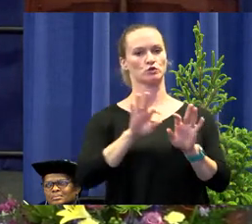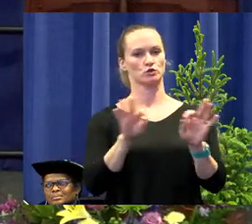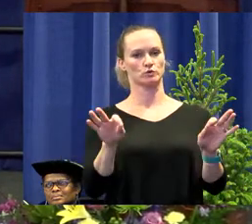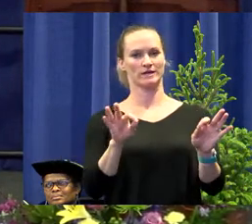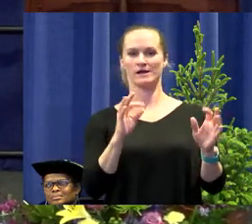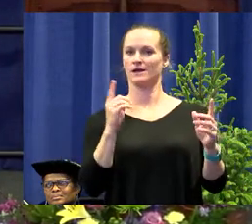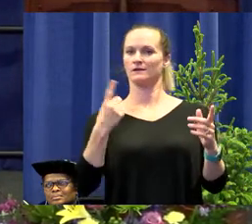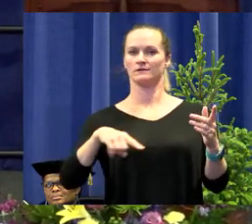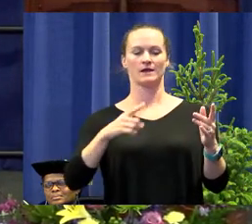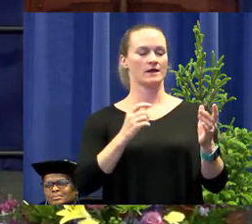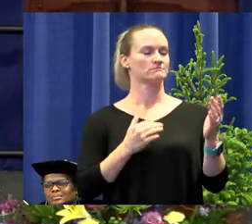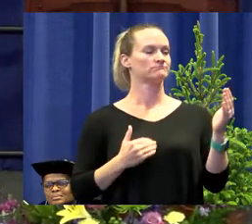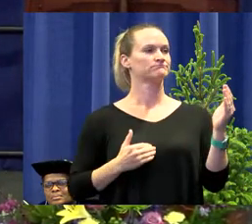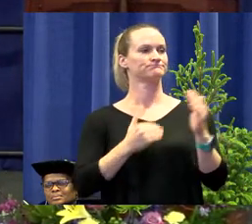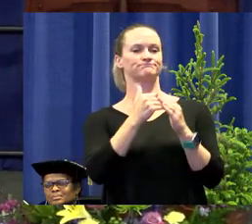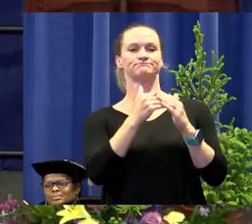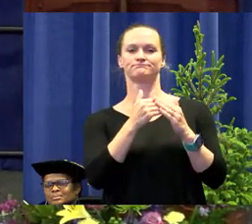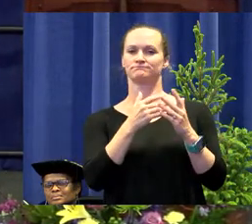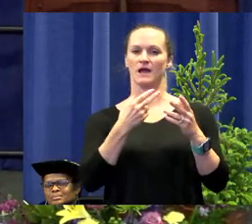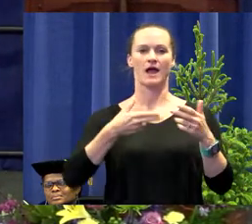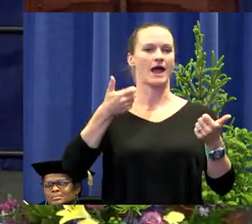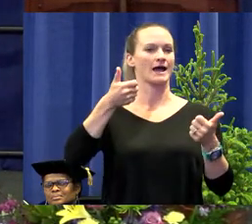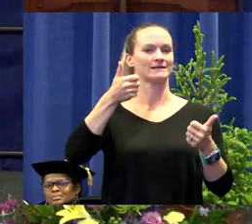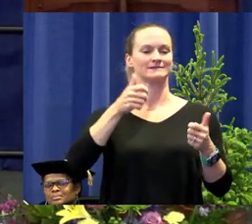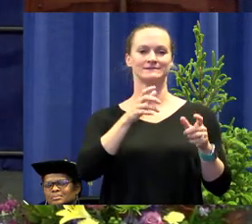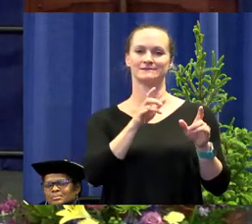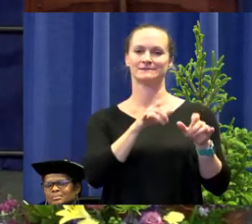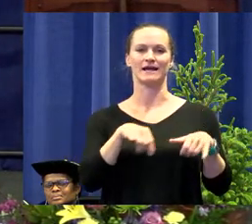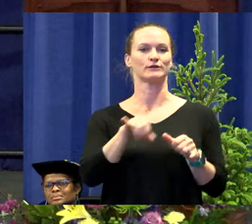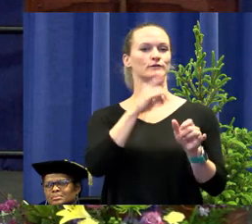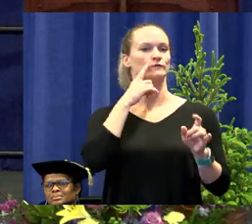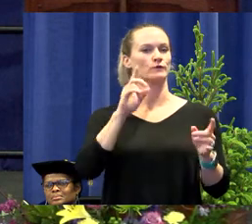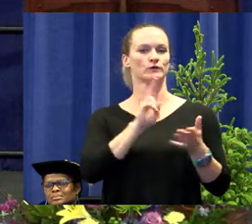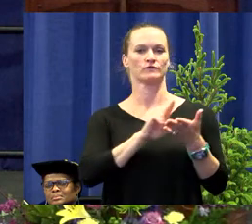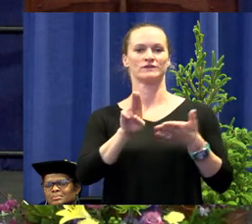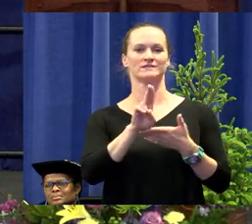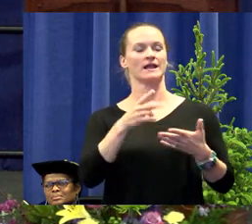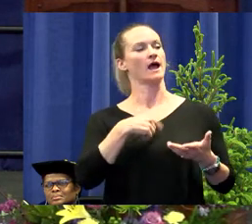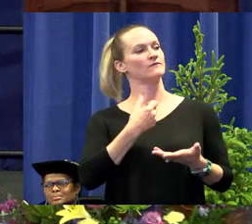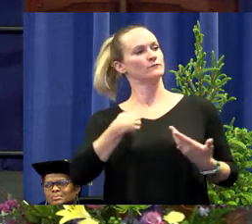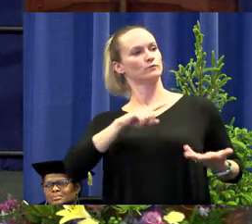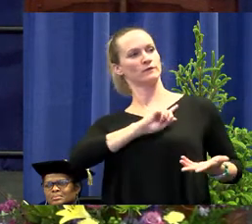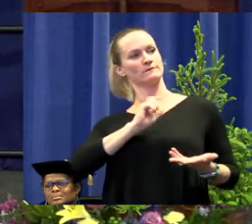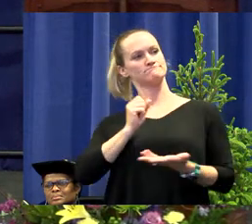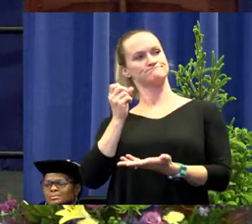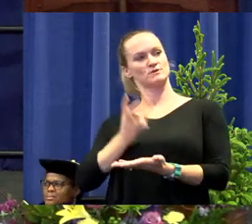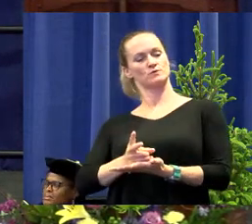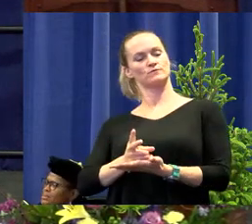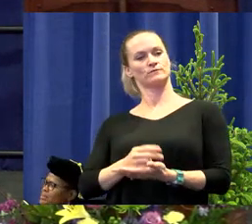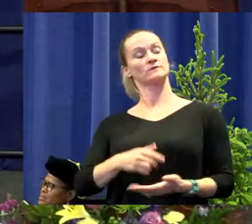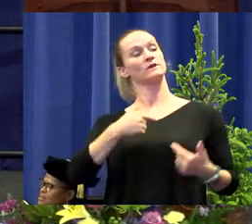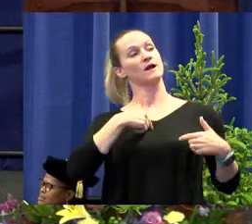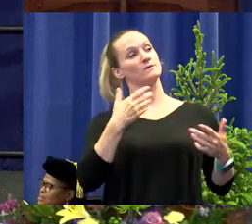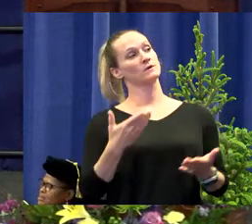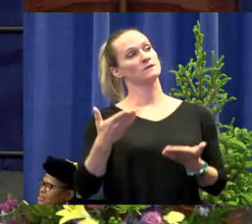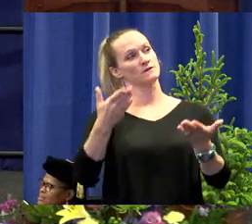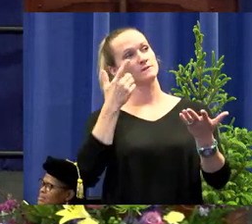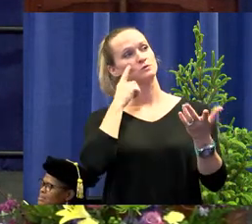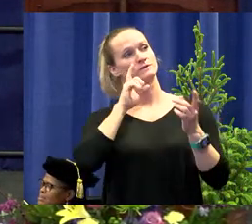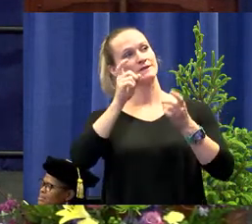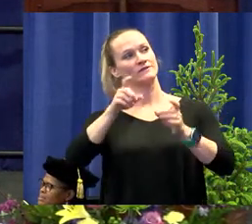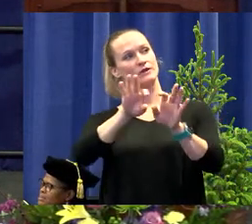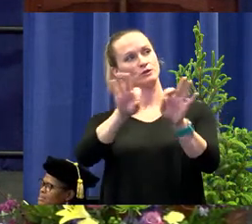high scholastic standards of the university, and have been approved by the Graduate Council. I present them for the conferring of their